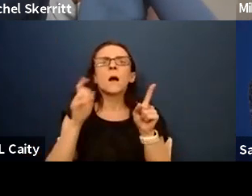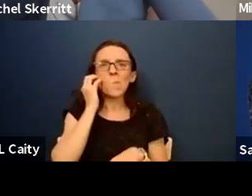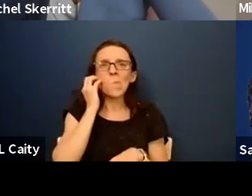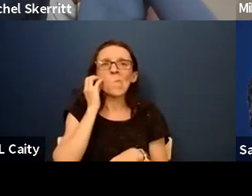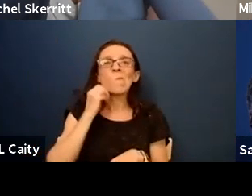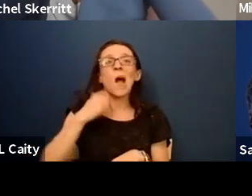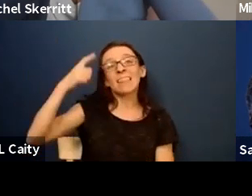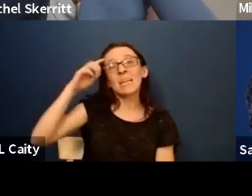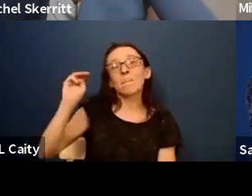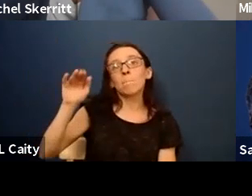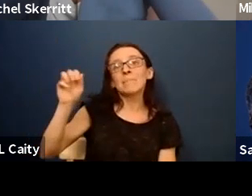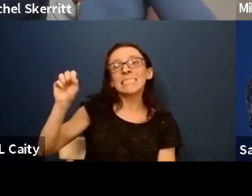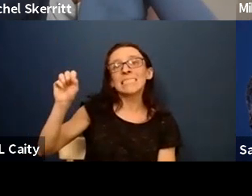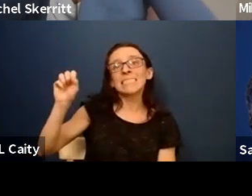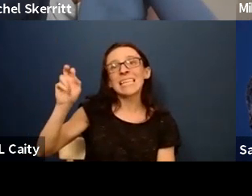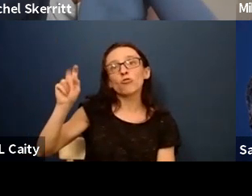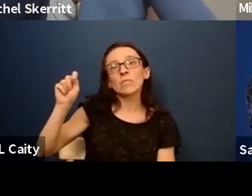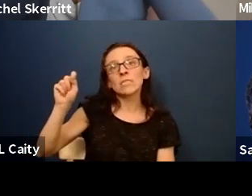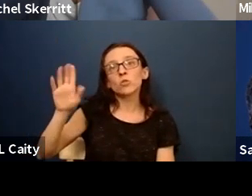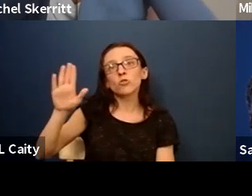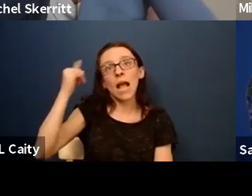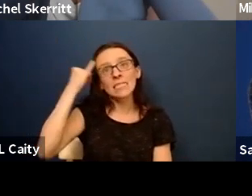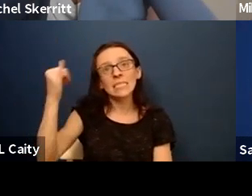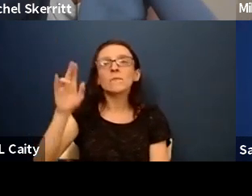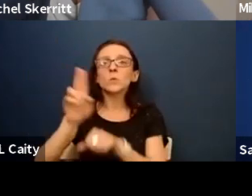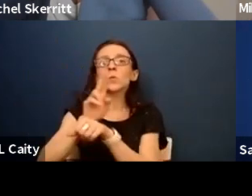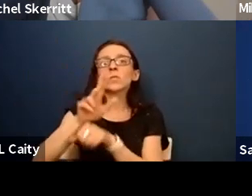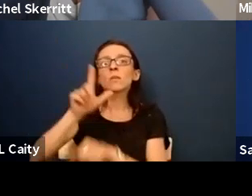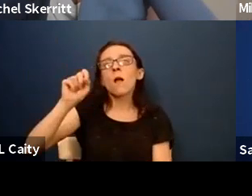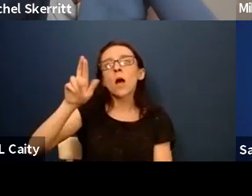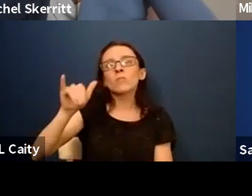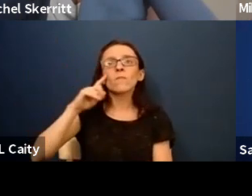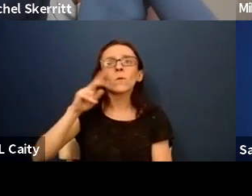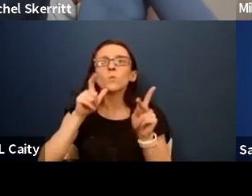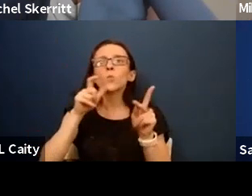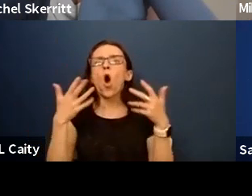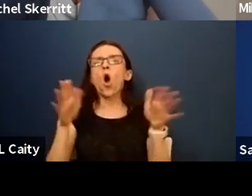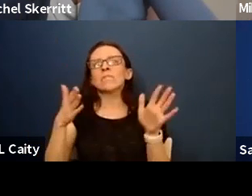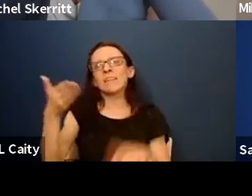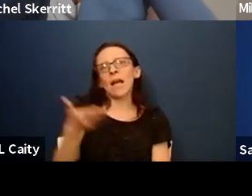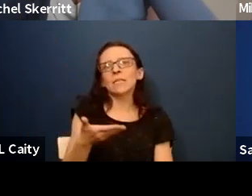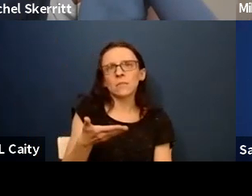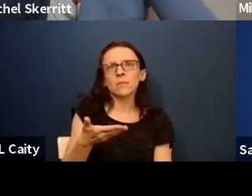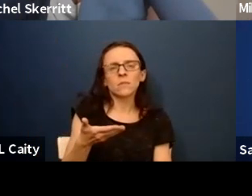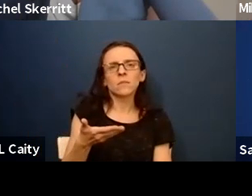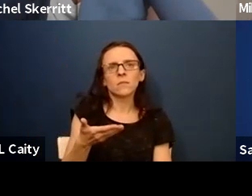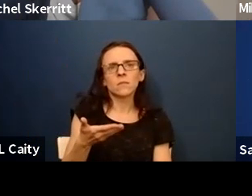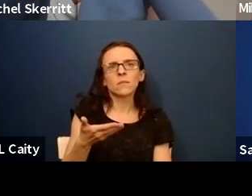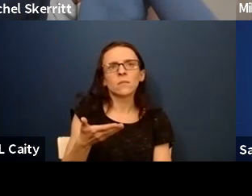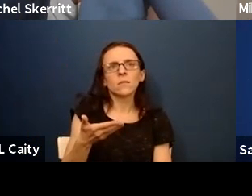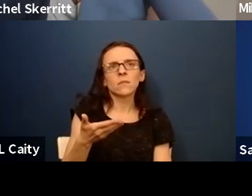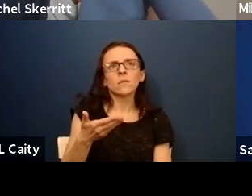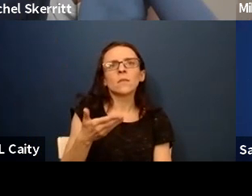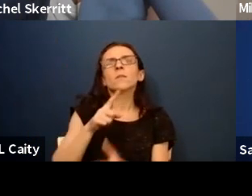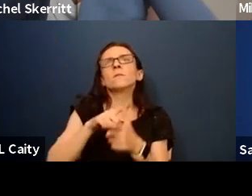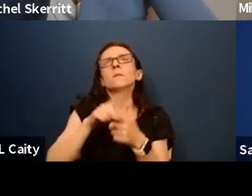Garrett's idea of using the lottery for the people who are already invited, for the order they will choose the exam school,